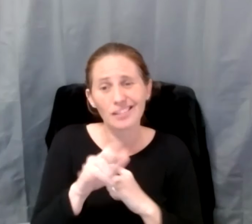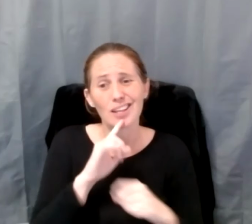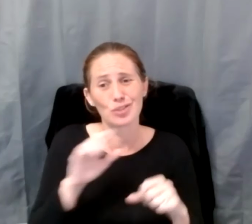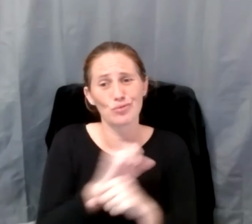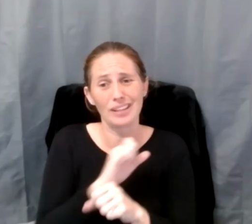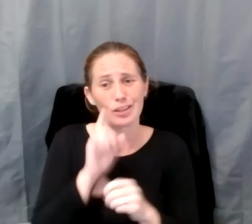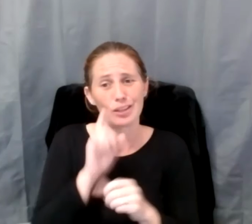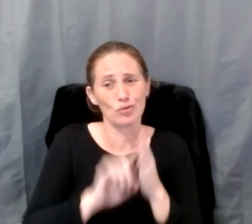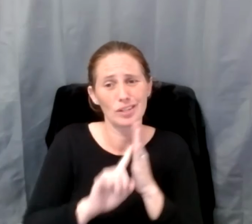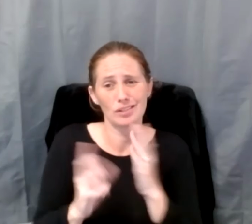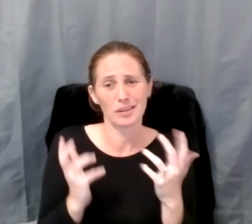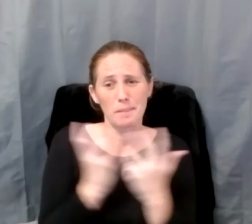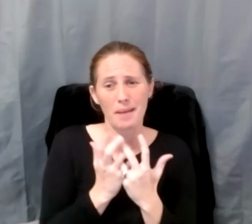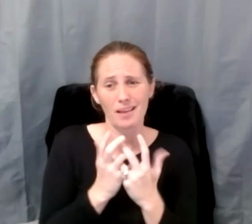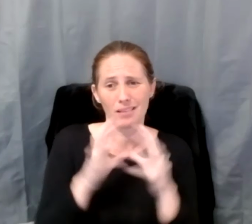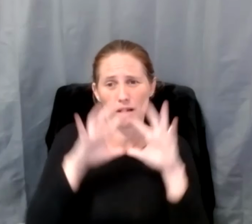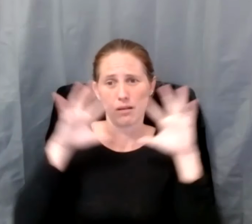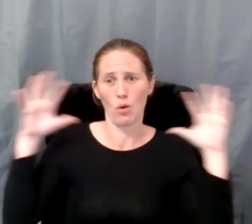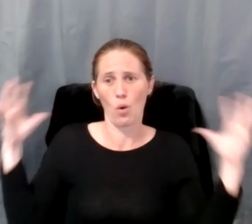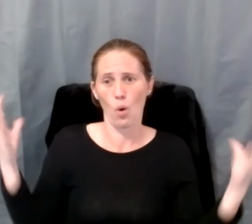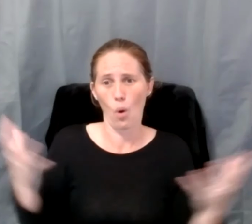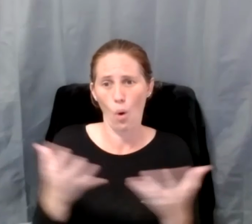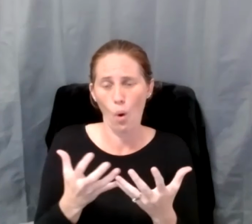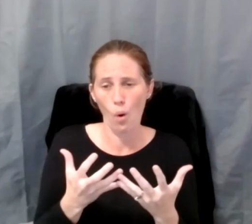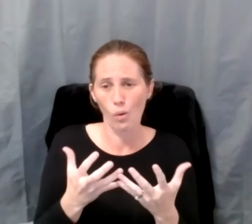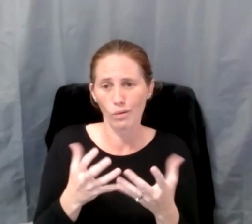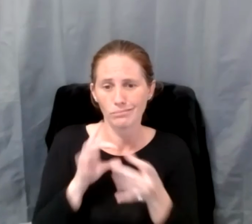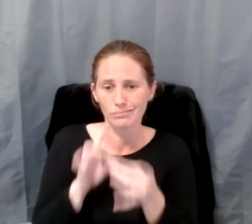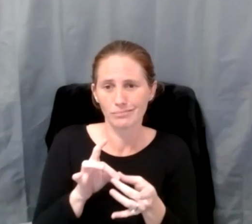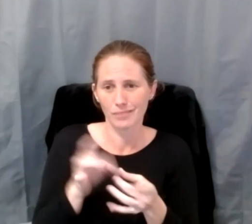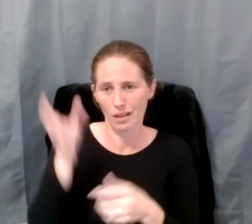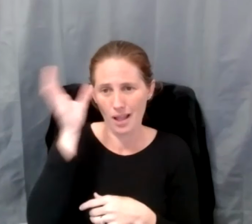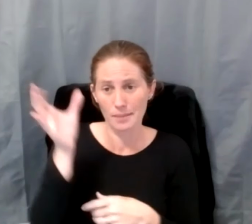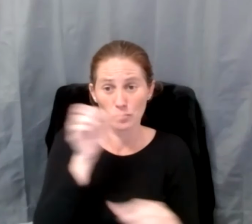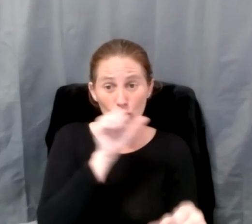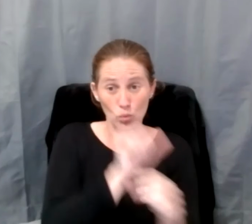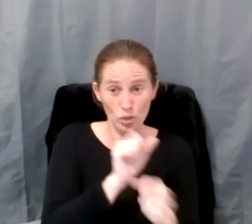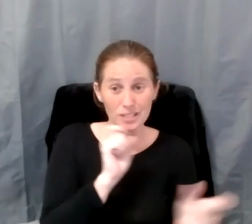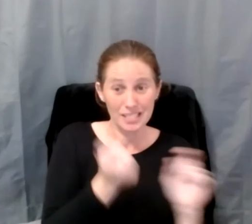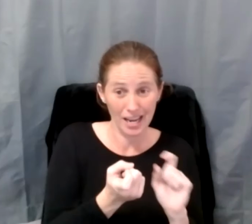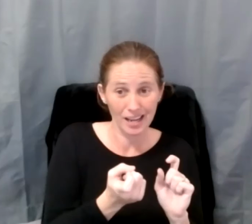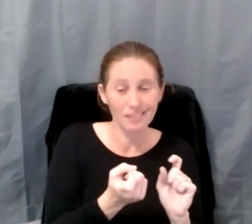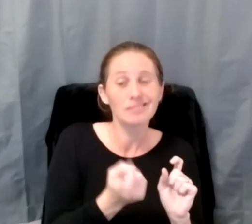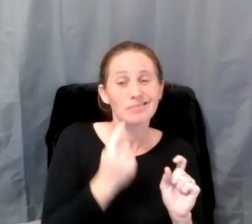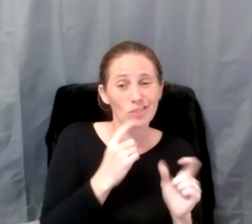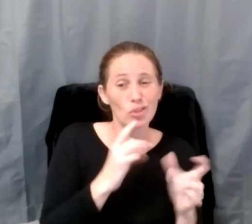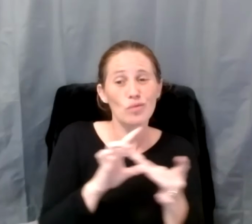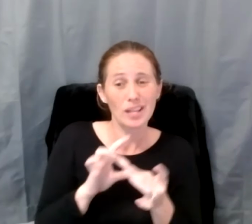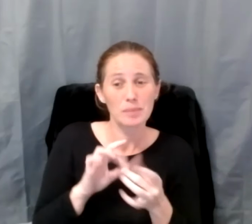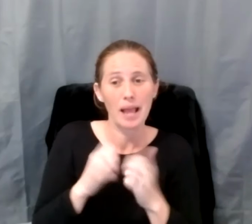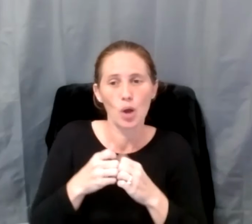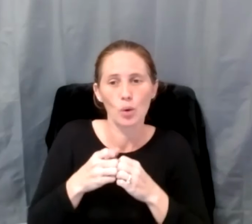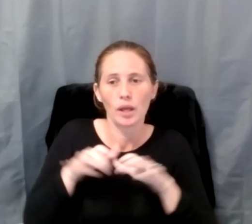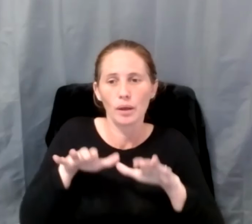research fits within that whole broad context. Work has changed. So has our relationship with those things that help us deal with work.